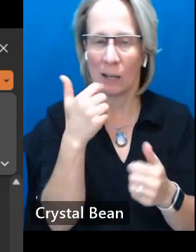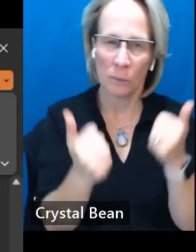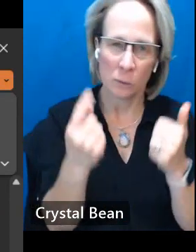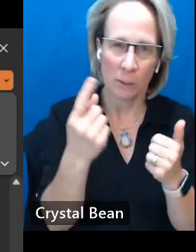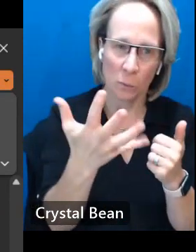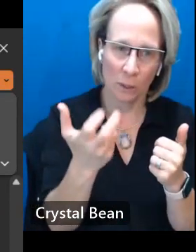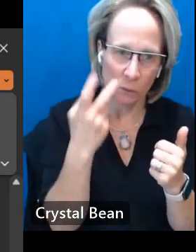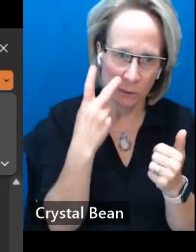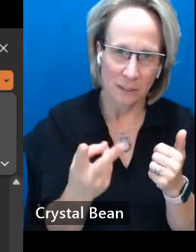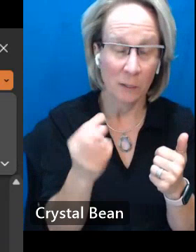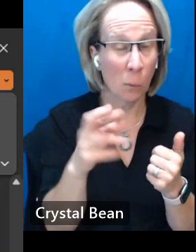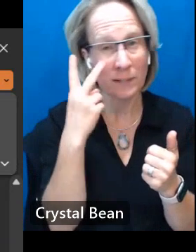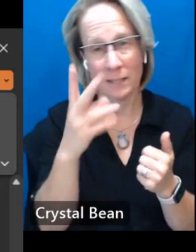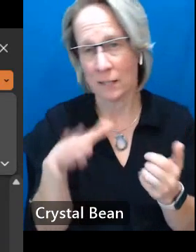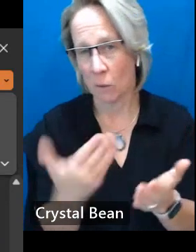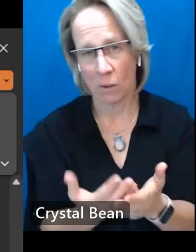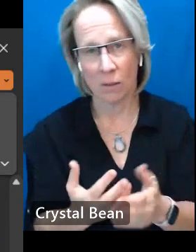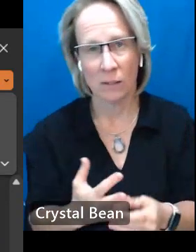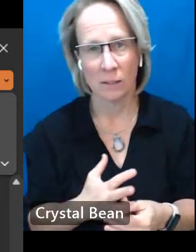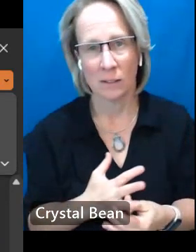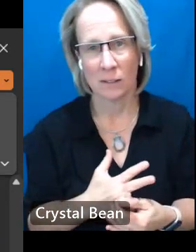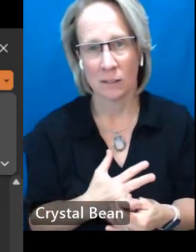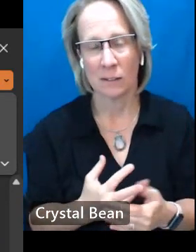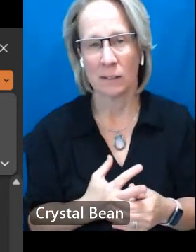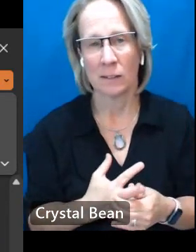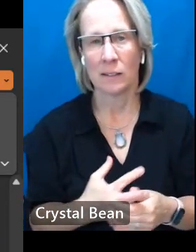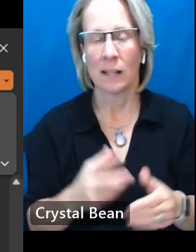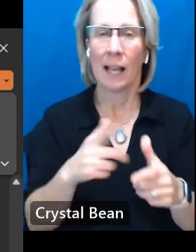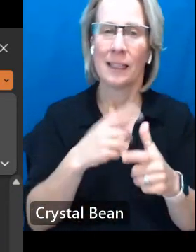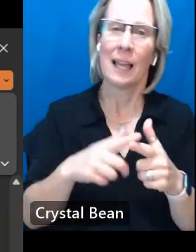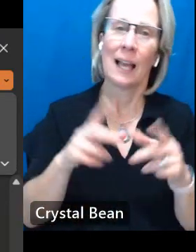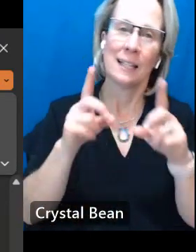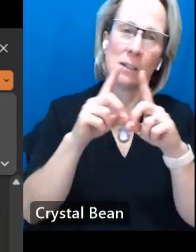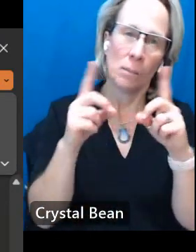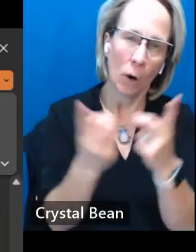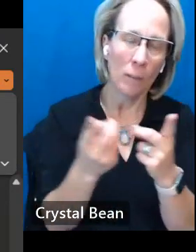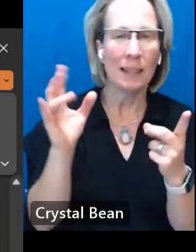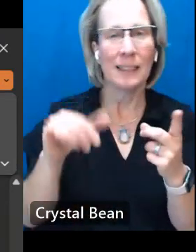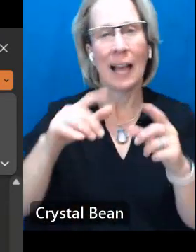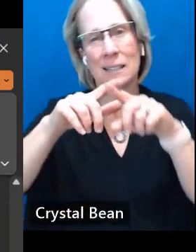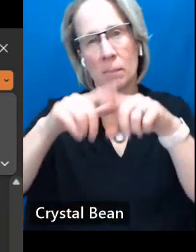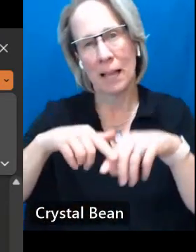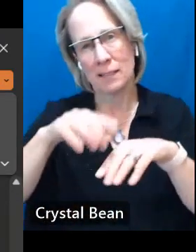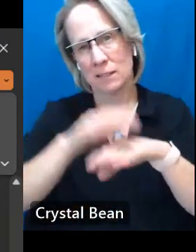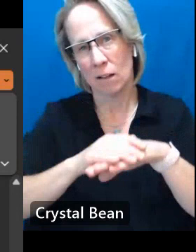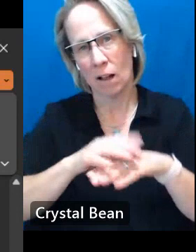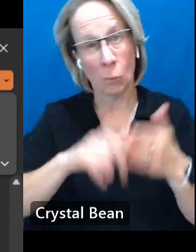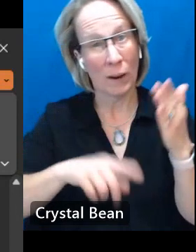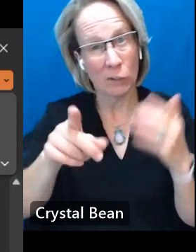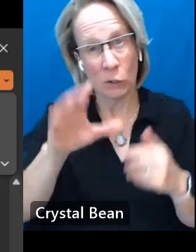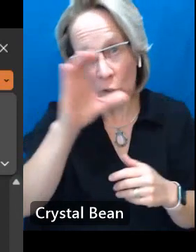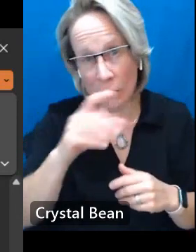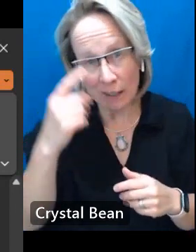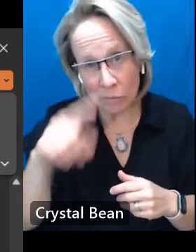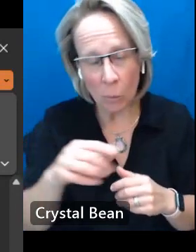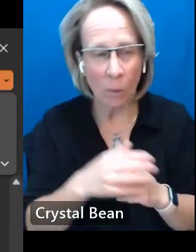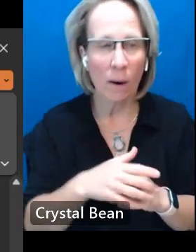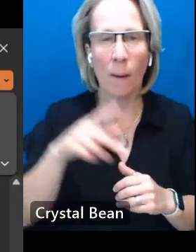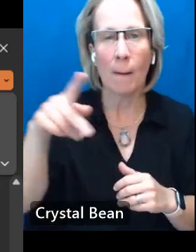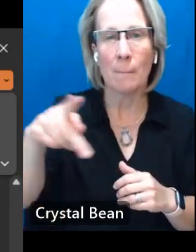see all of them. And then the department, that's going to depend on what you're looking for. So you could do a P code, a